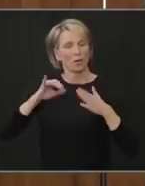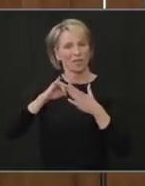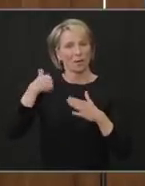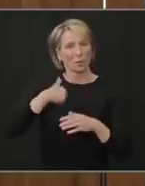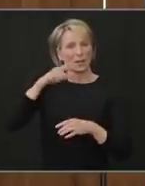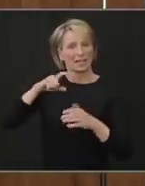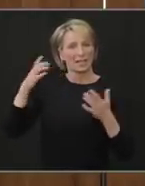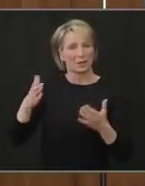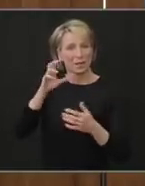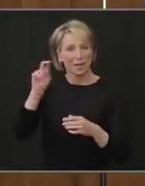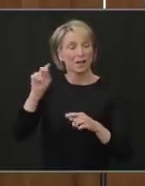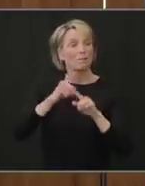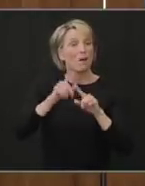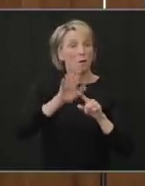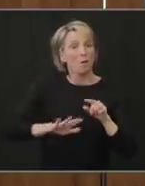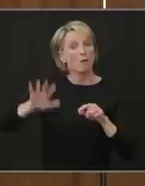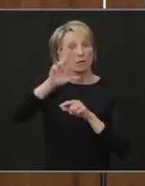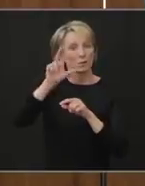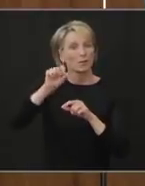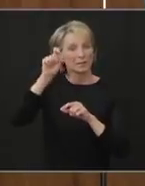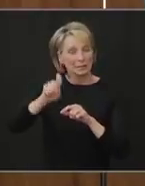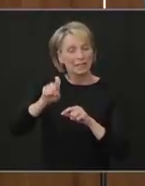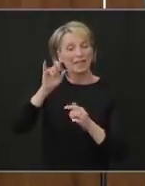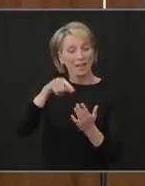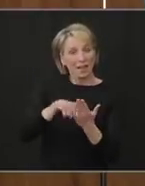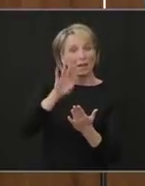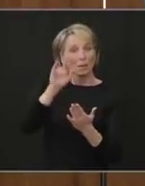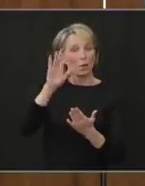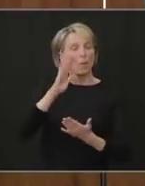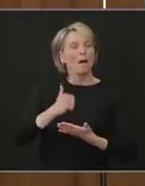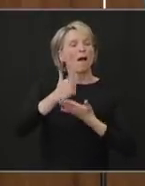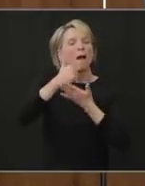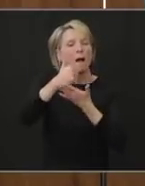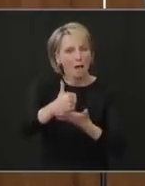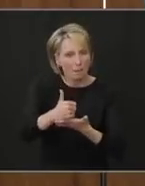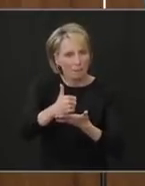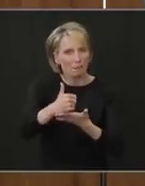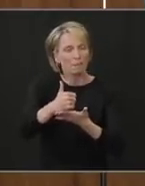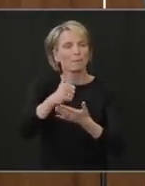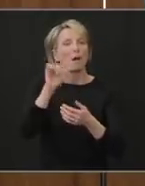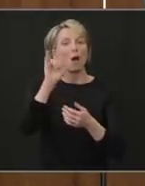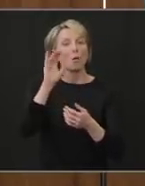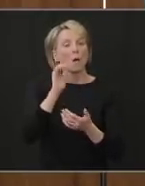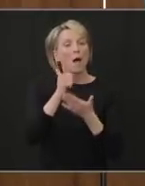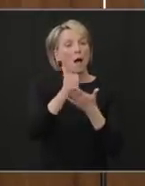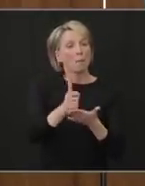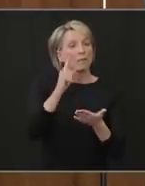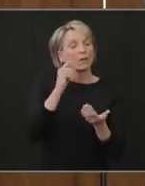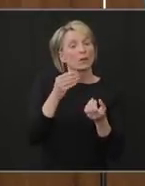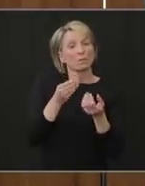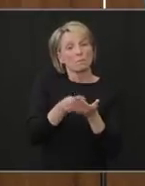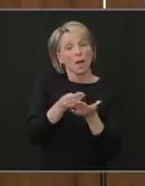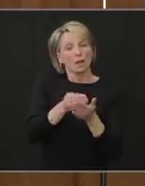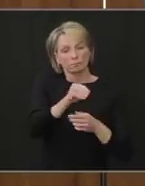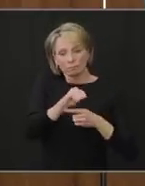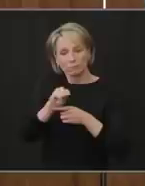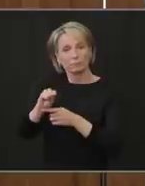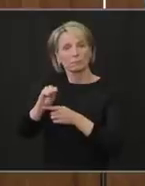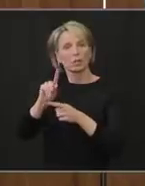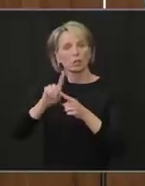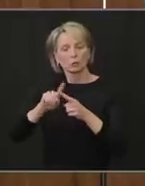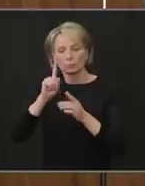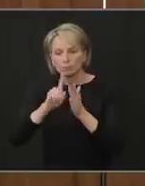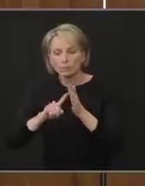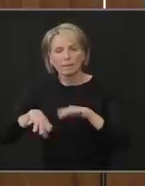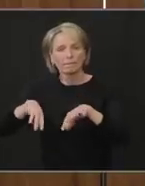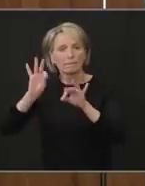Connecticut and around the country, and that will help to fund the vaccines and treatment that the nation needs. And that